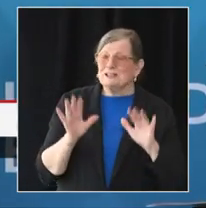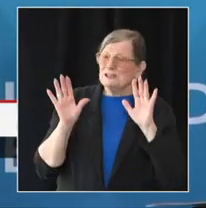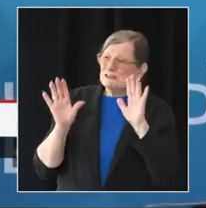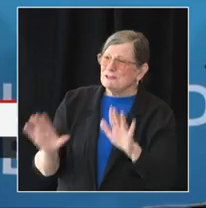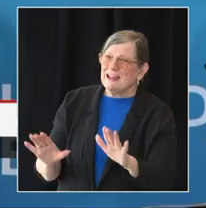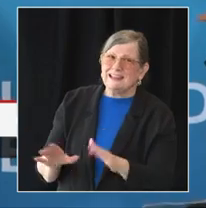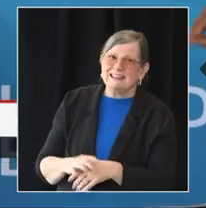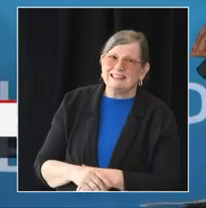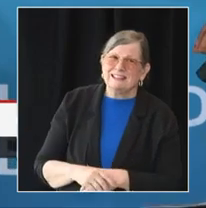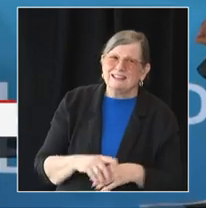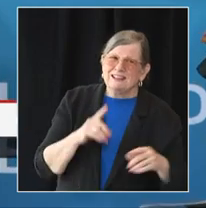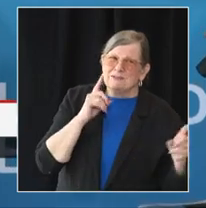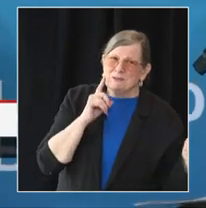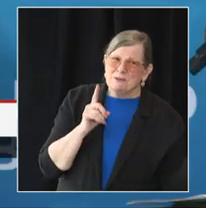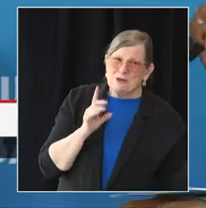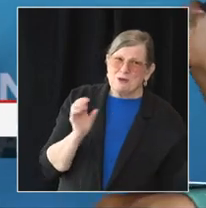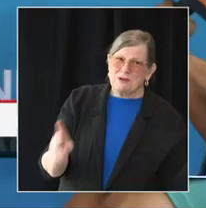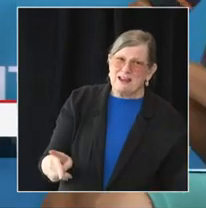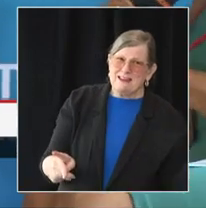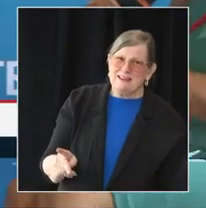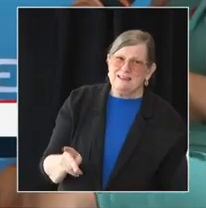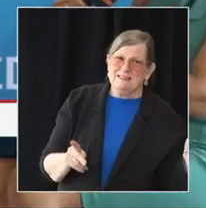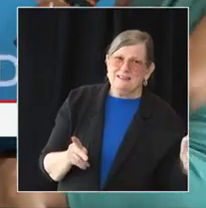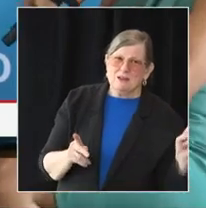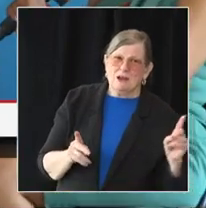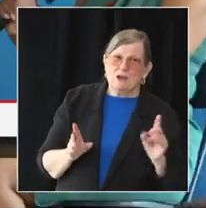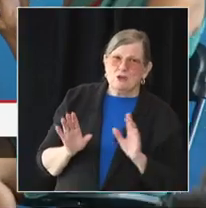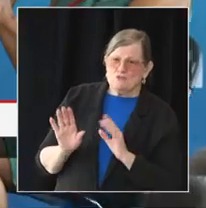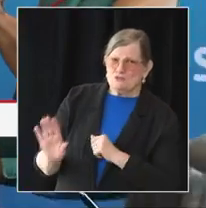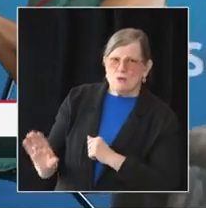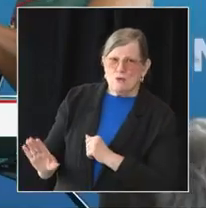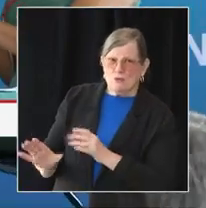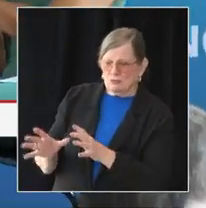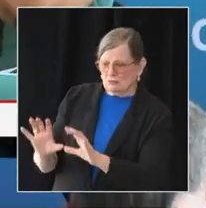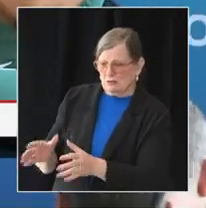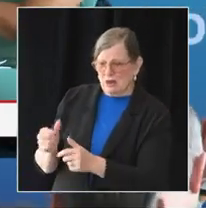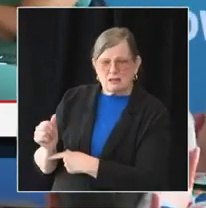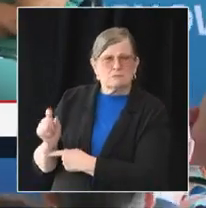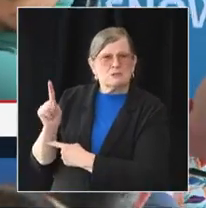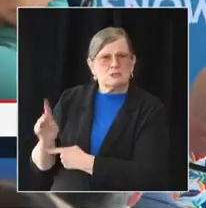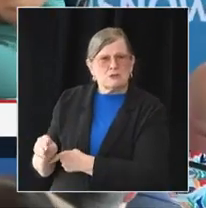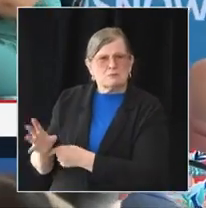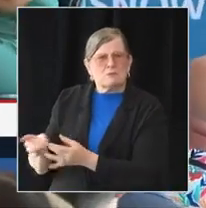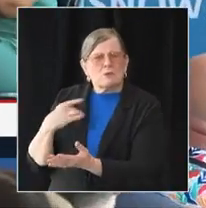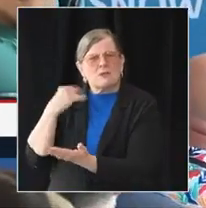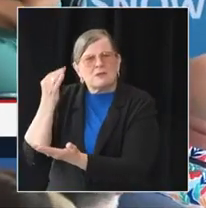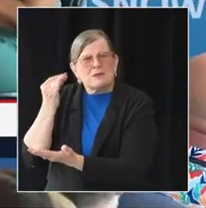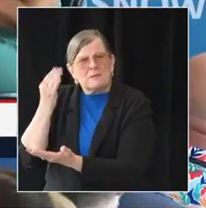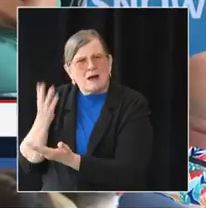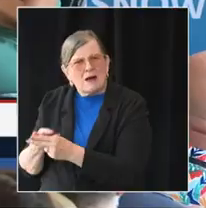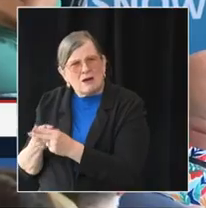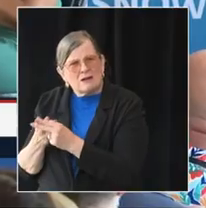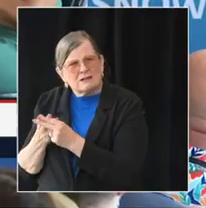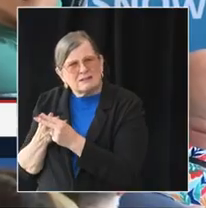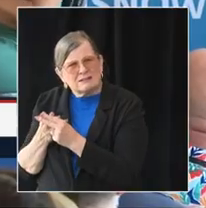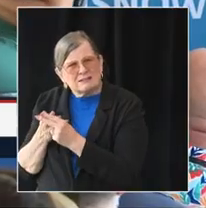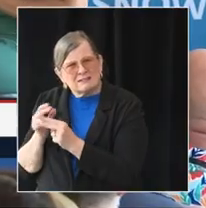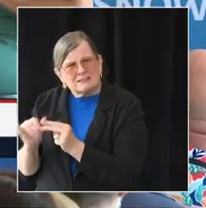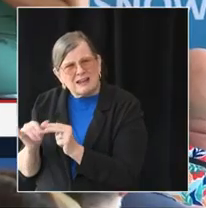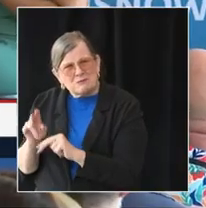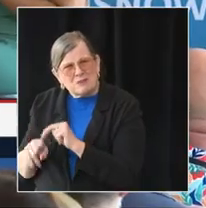were focused, or your administration was focused during the pandemic on the vacant buildings, so this is sort of in tandem